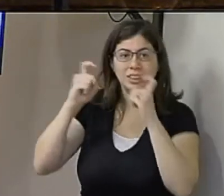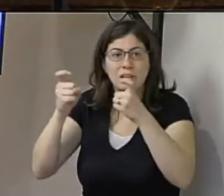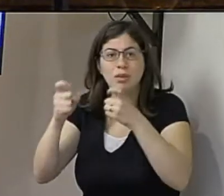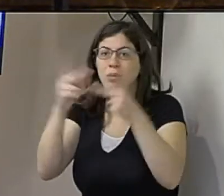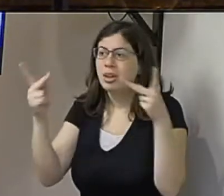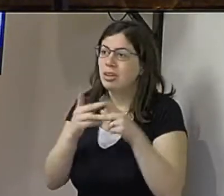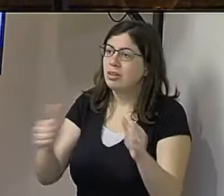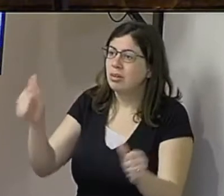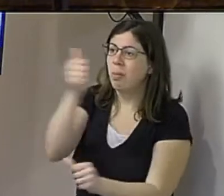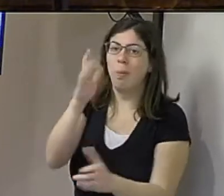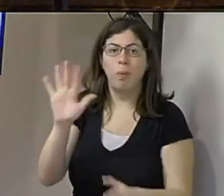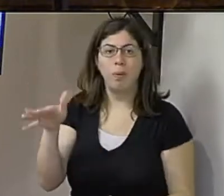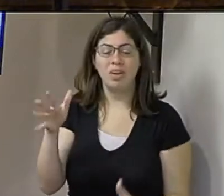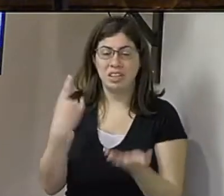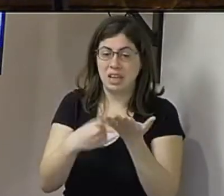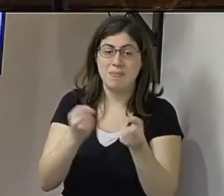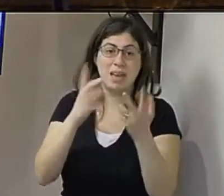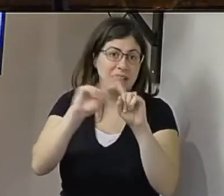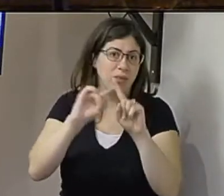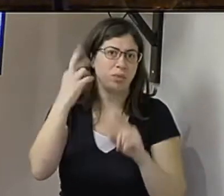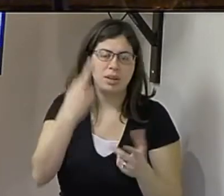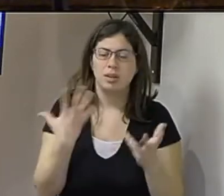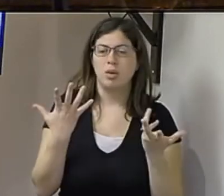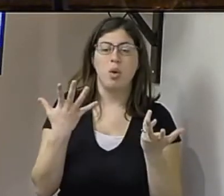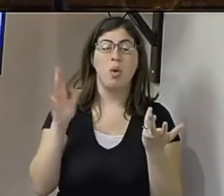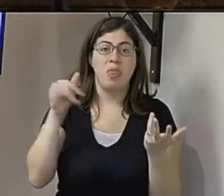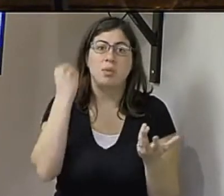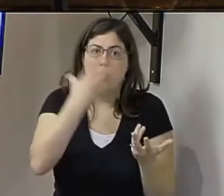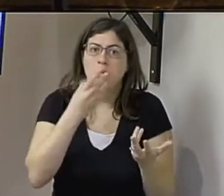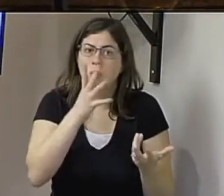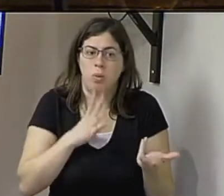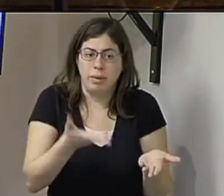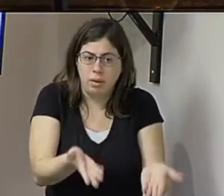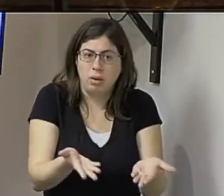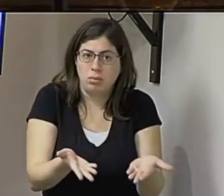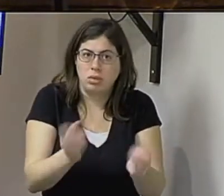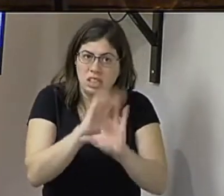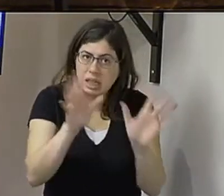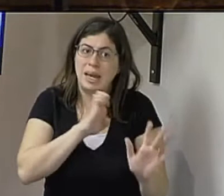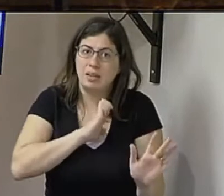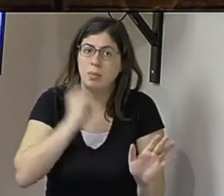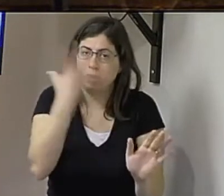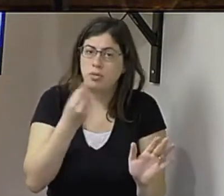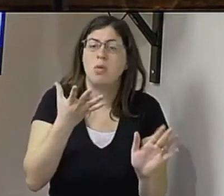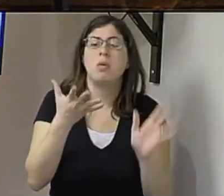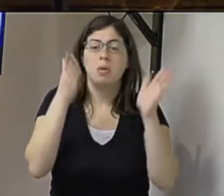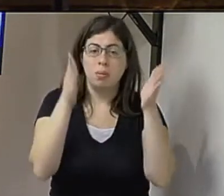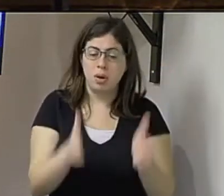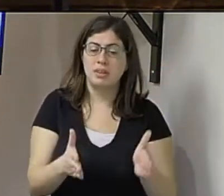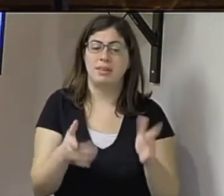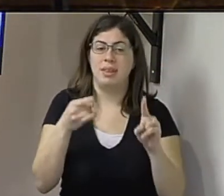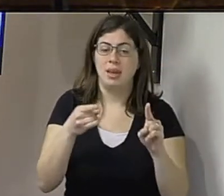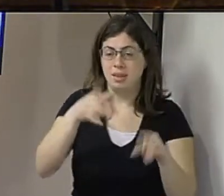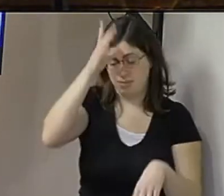place. Now, it talks about that there's multiple reasons for this, right? It already said, hey, this was a beautiful woman. Bible makes that really clear, right? This is a person that when this guy